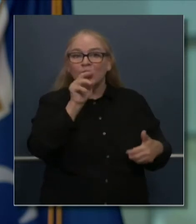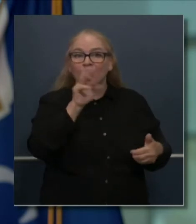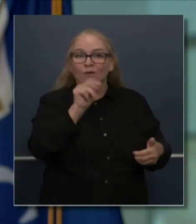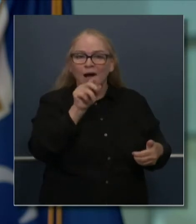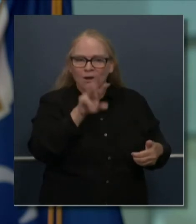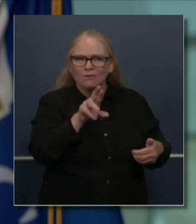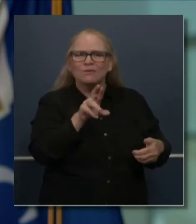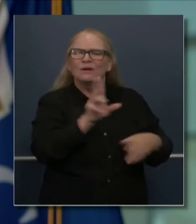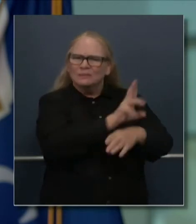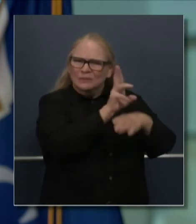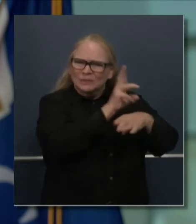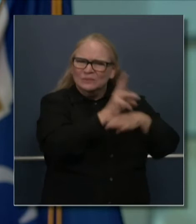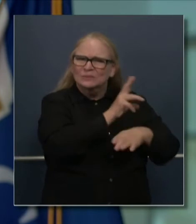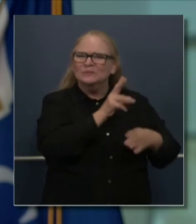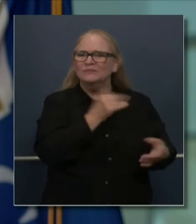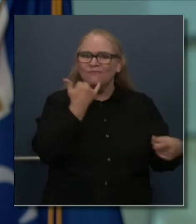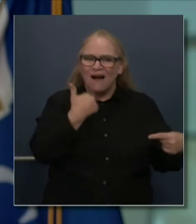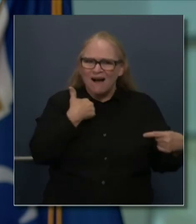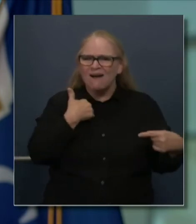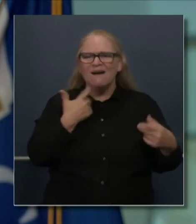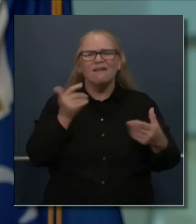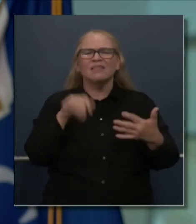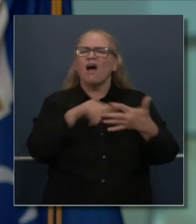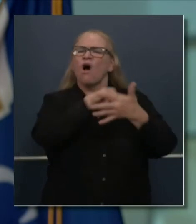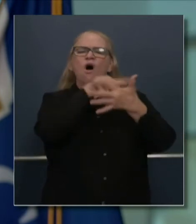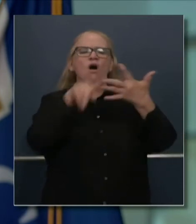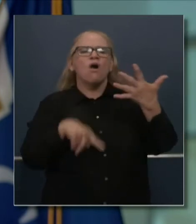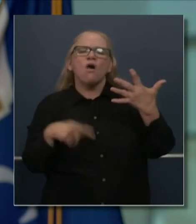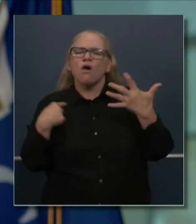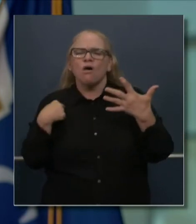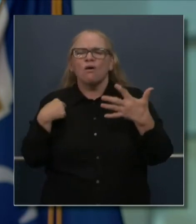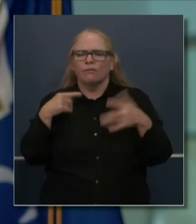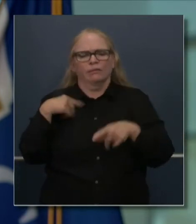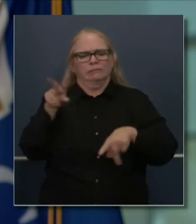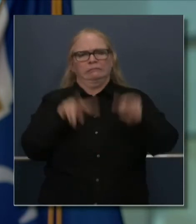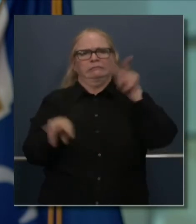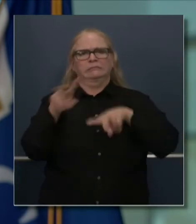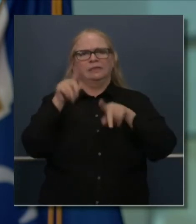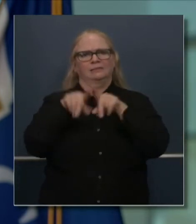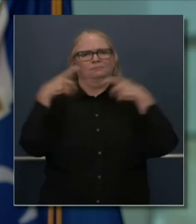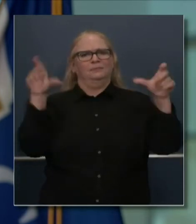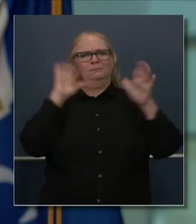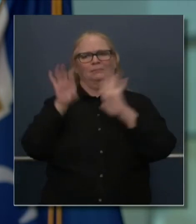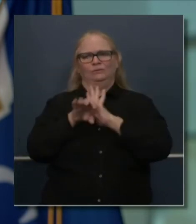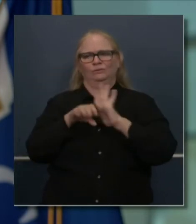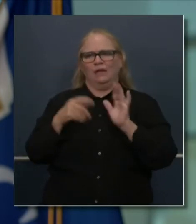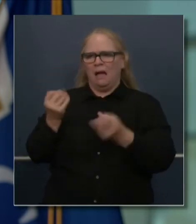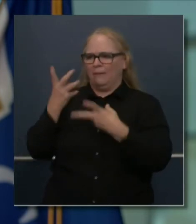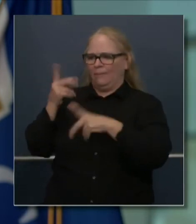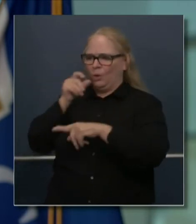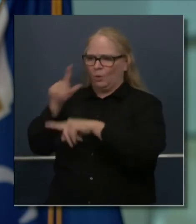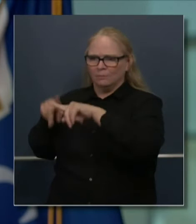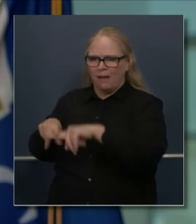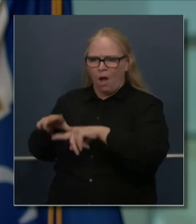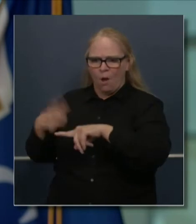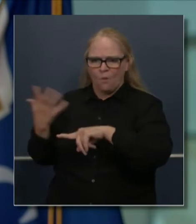protocol. So all of the above. We're looking at the demand management side. We're looking at the efficiency side. The state of California is taking